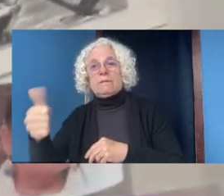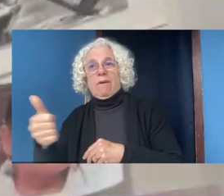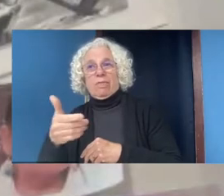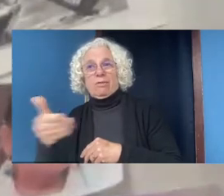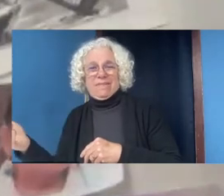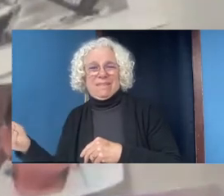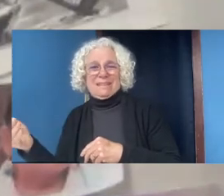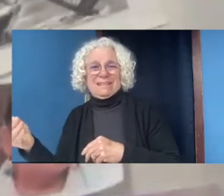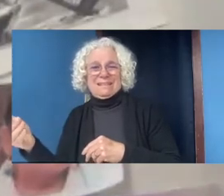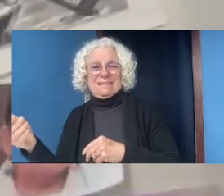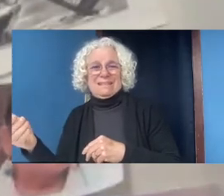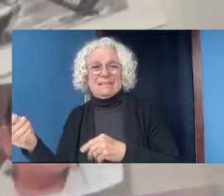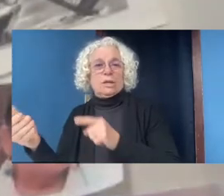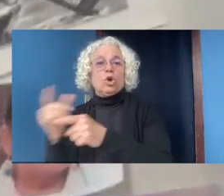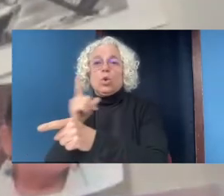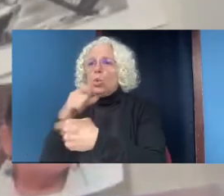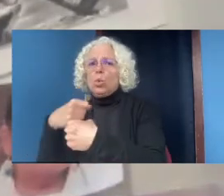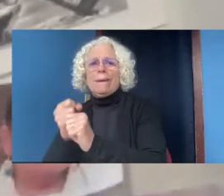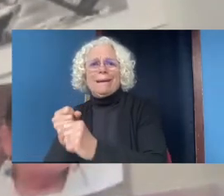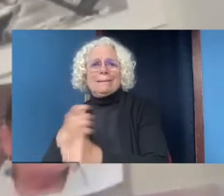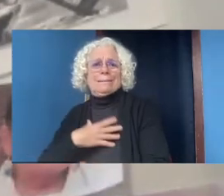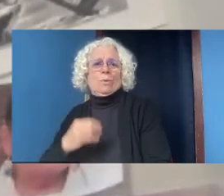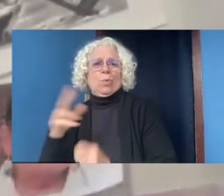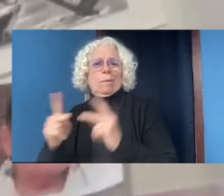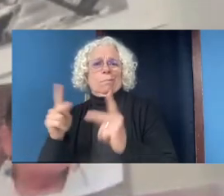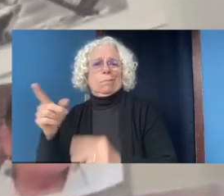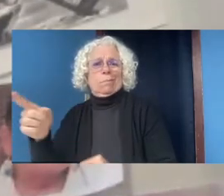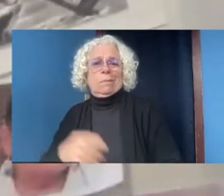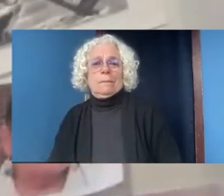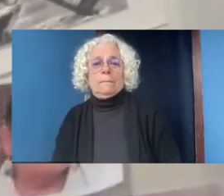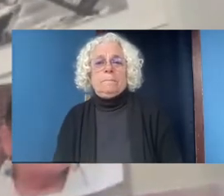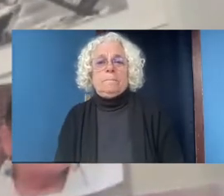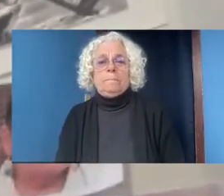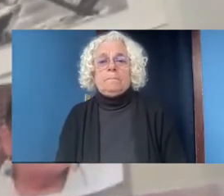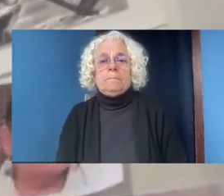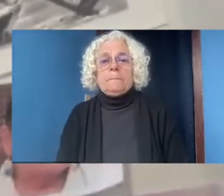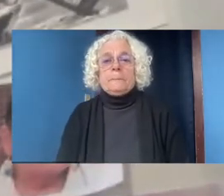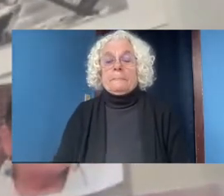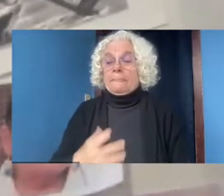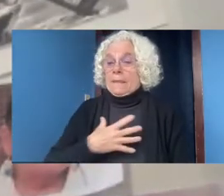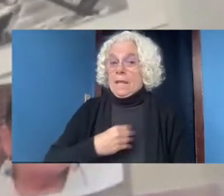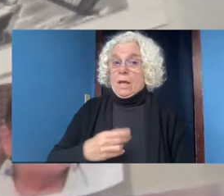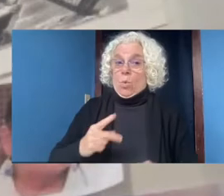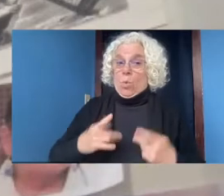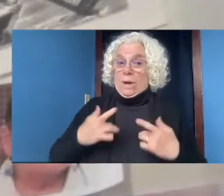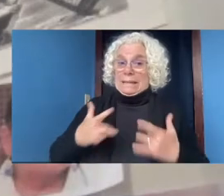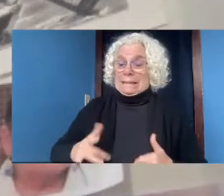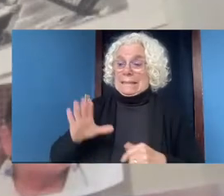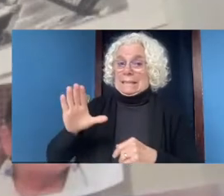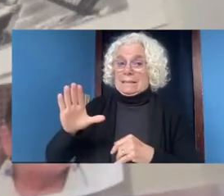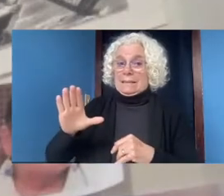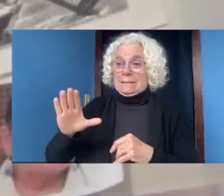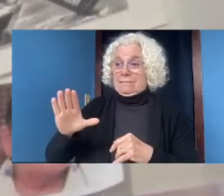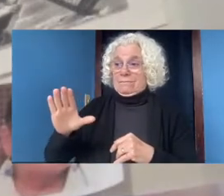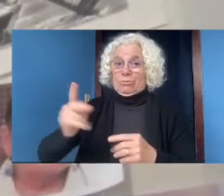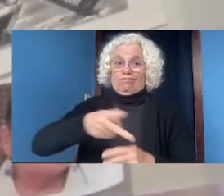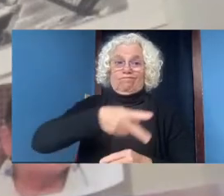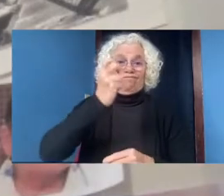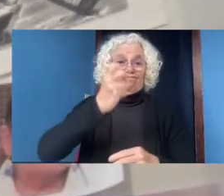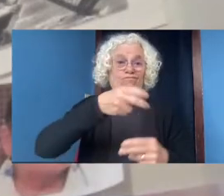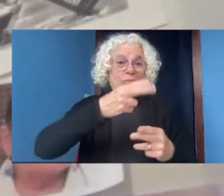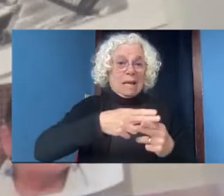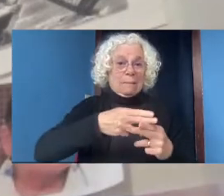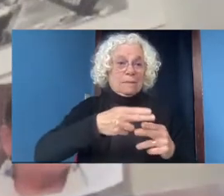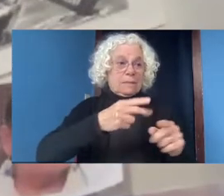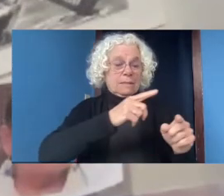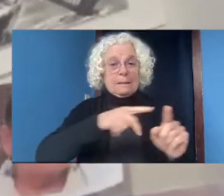produced by dominant white culture. This strange white custom is particularly insulting when you consider